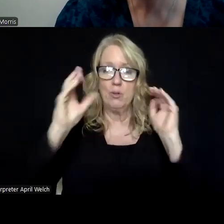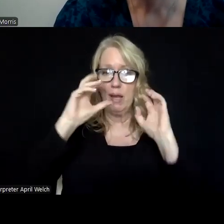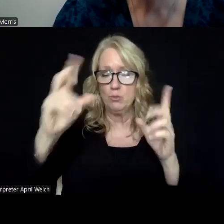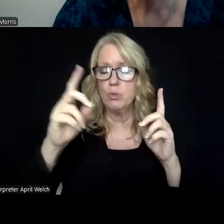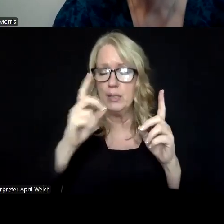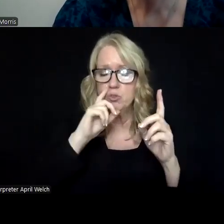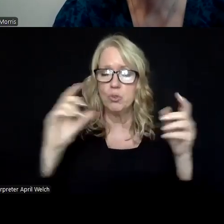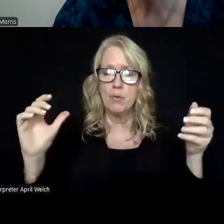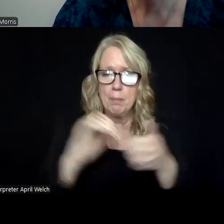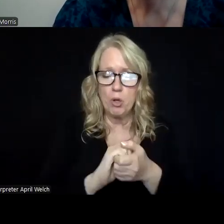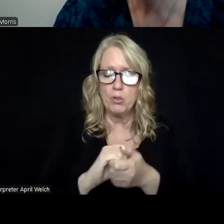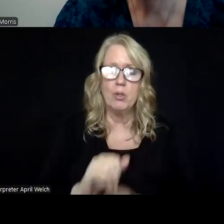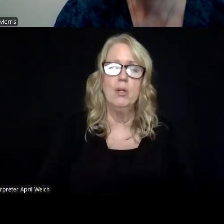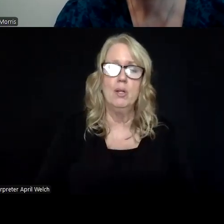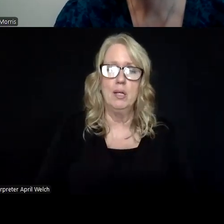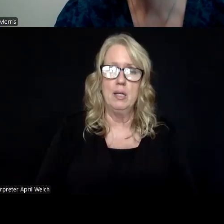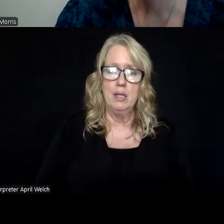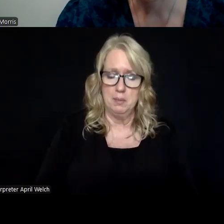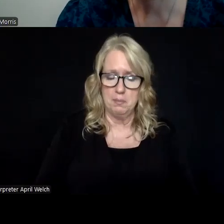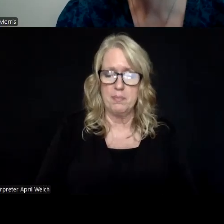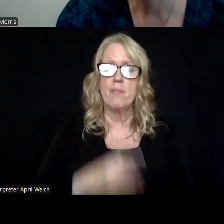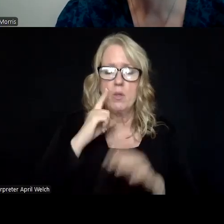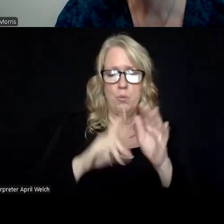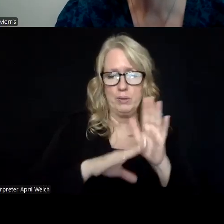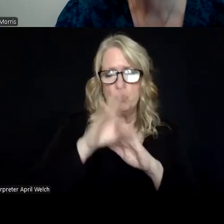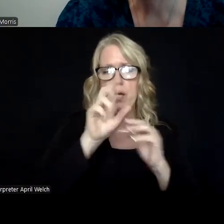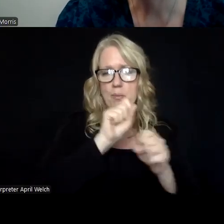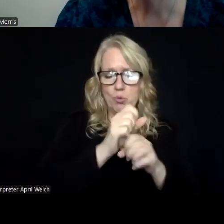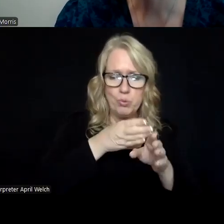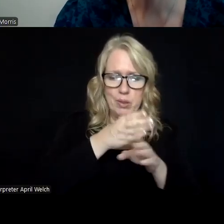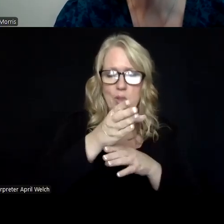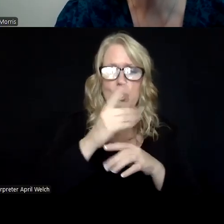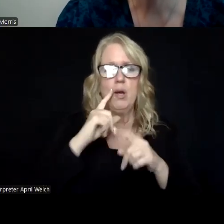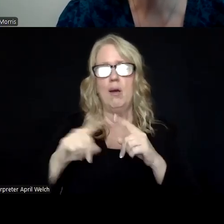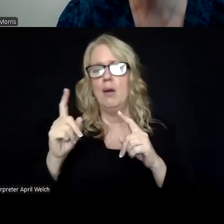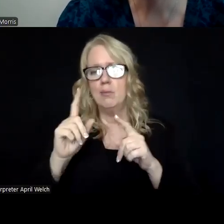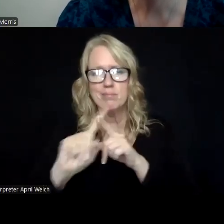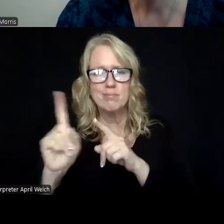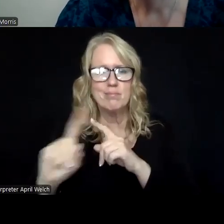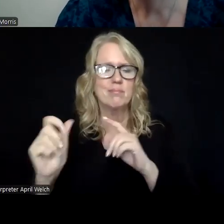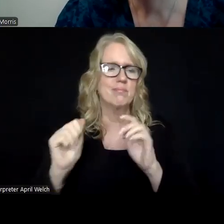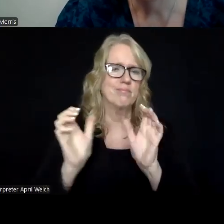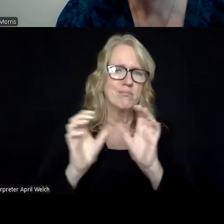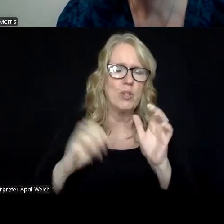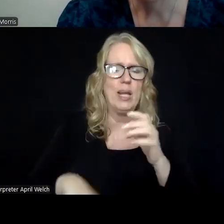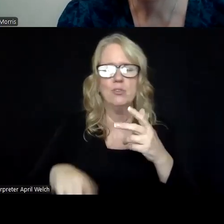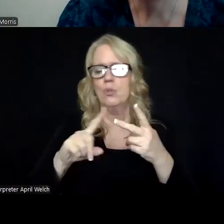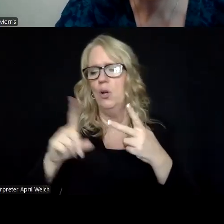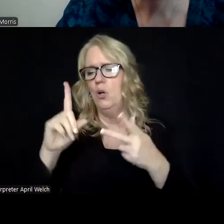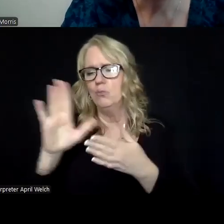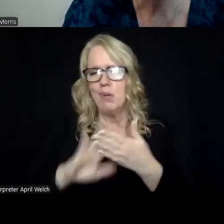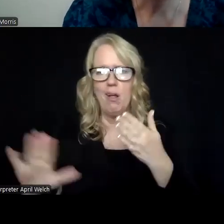partner. We can work with them to develop career paths using stacked credentials, college credit. They can also help with